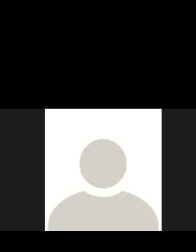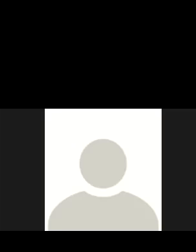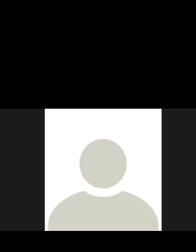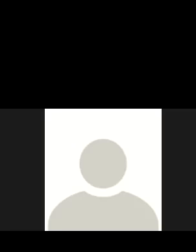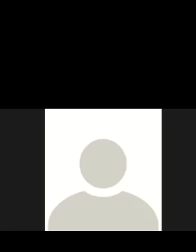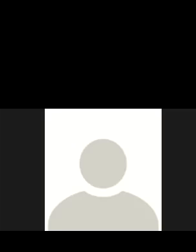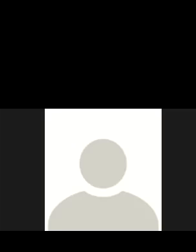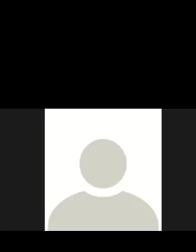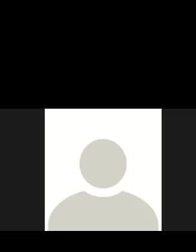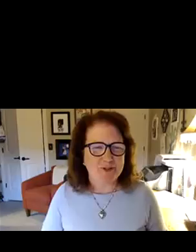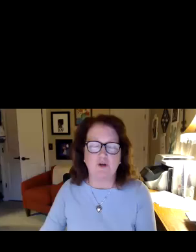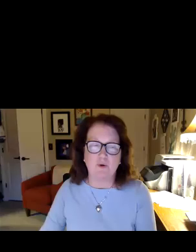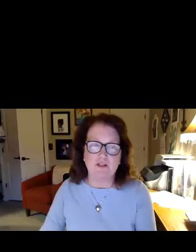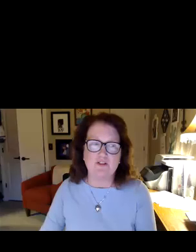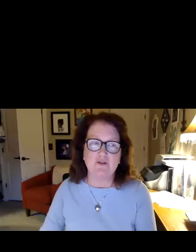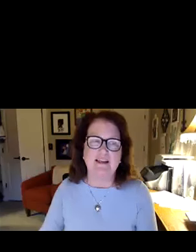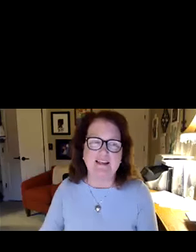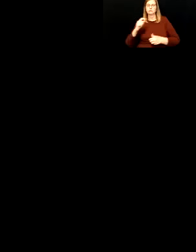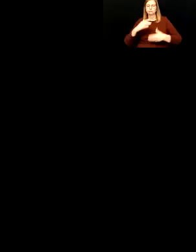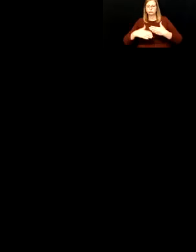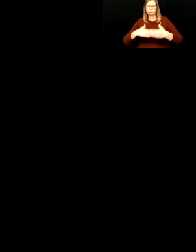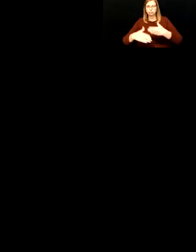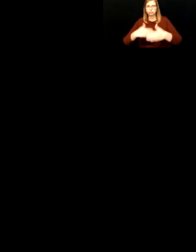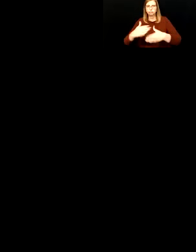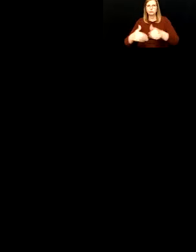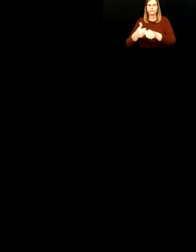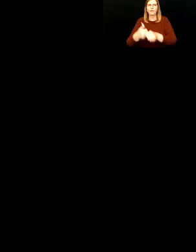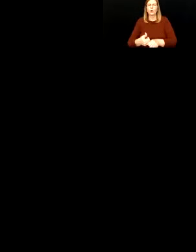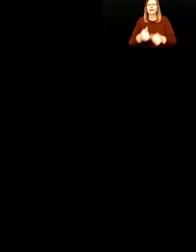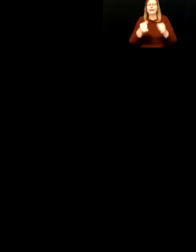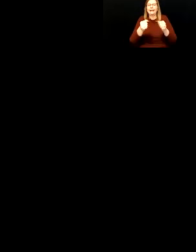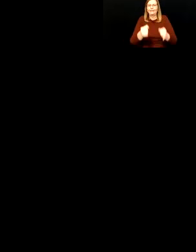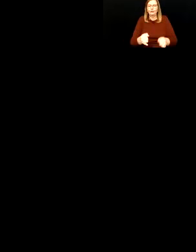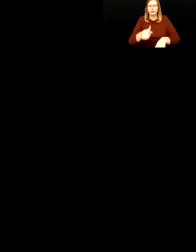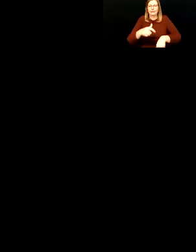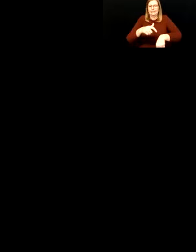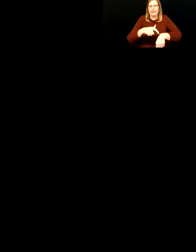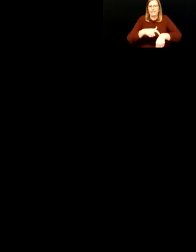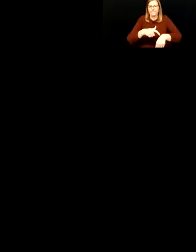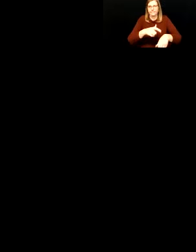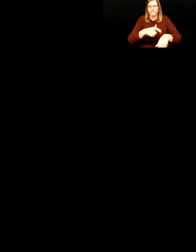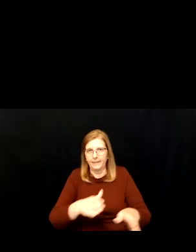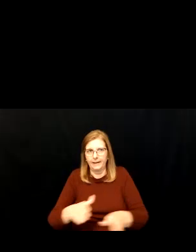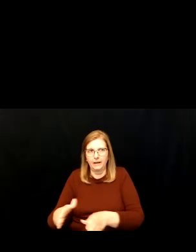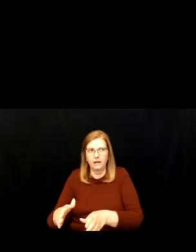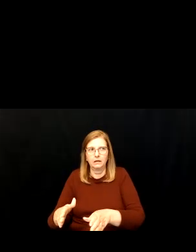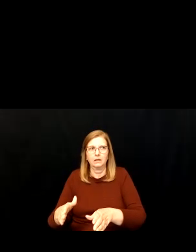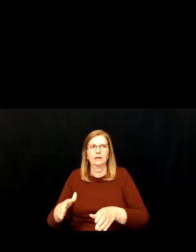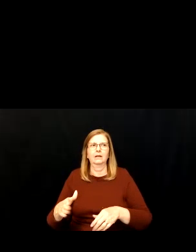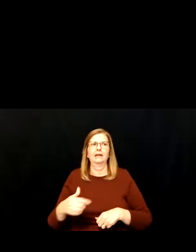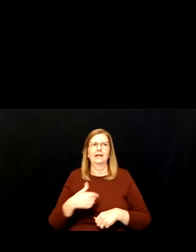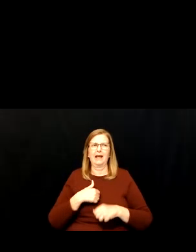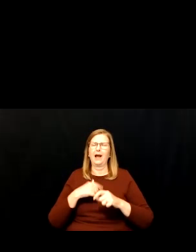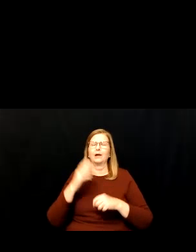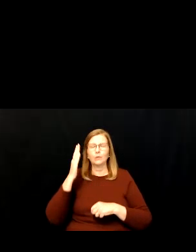using assistive technology proceeds according to an individualized timeline. And again, I know I'm talking to the choir, but